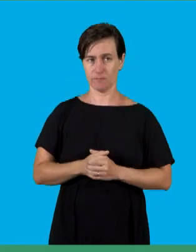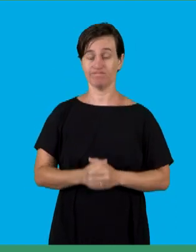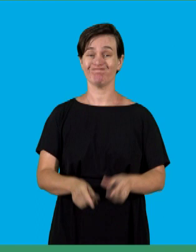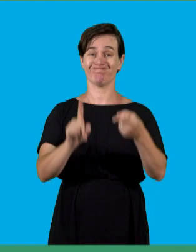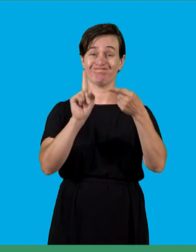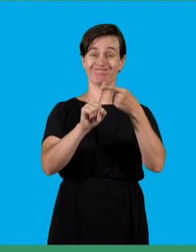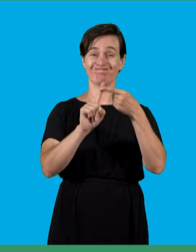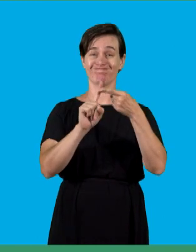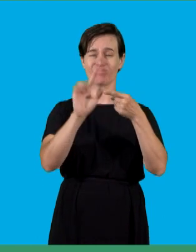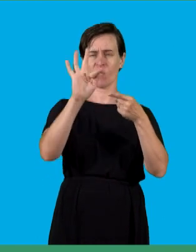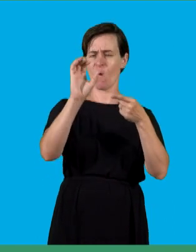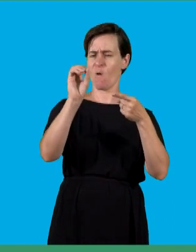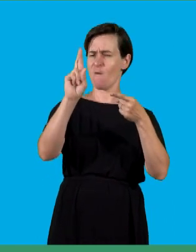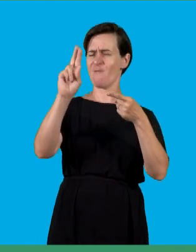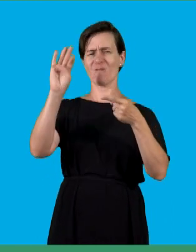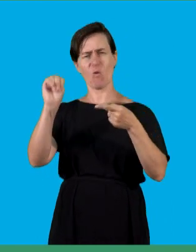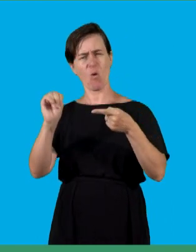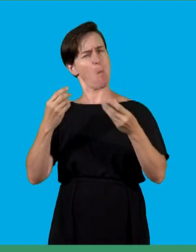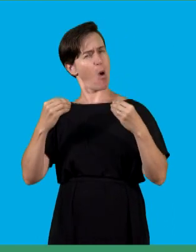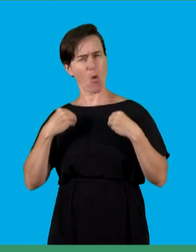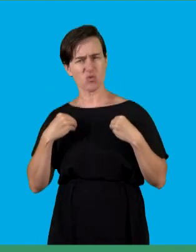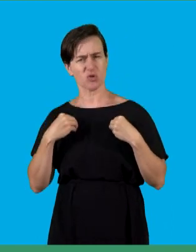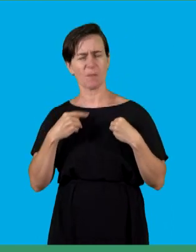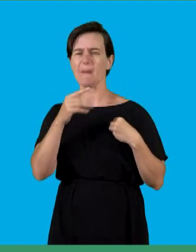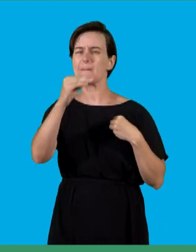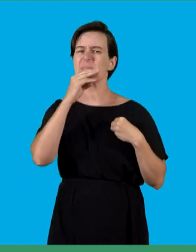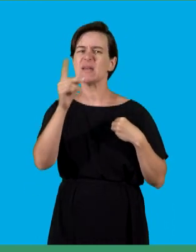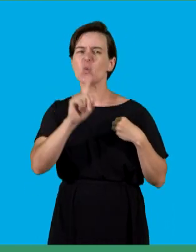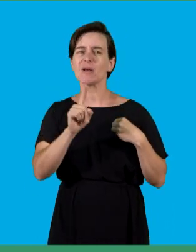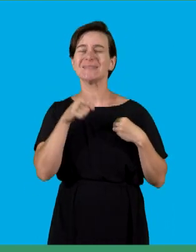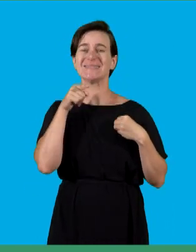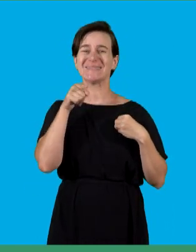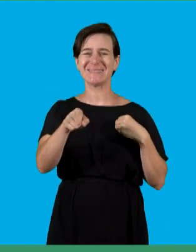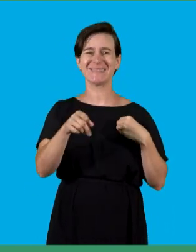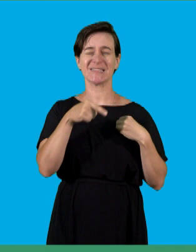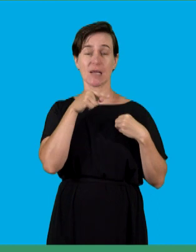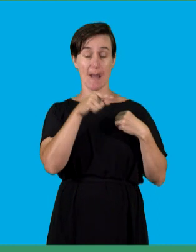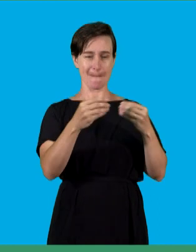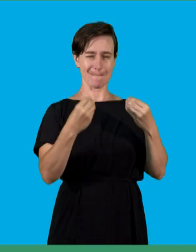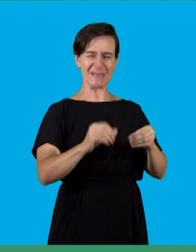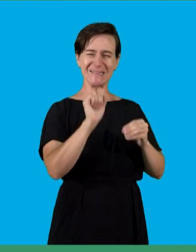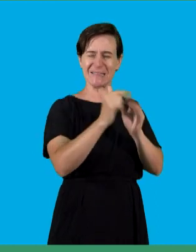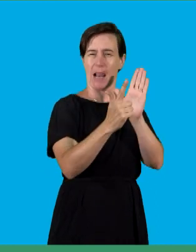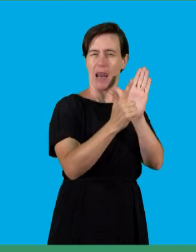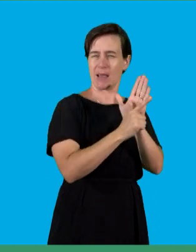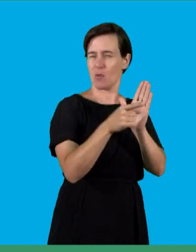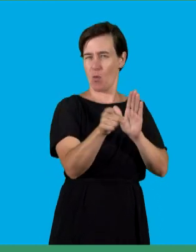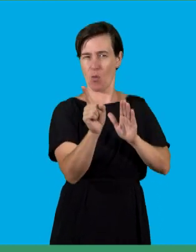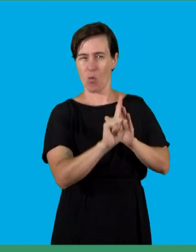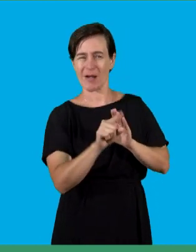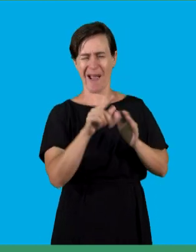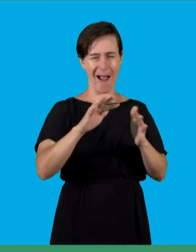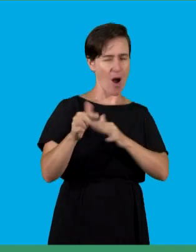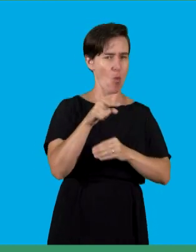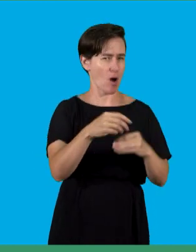lesson. We have a term, form of ownership, which means the legal position of the business and the way